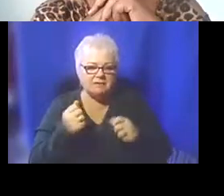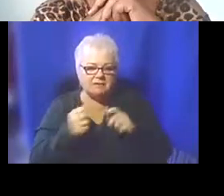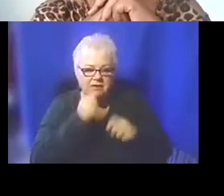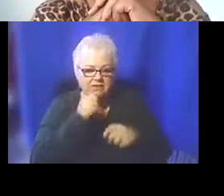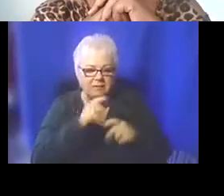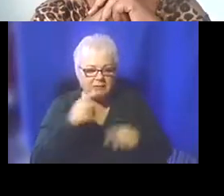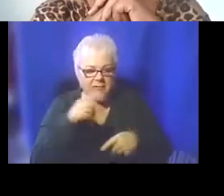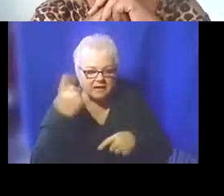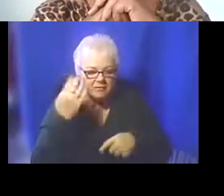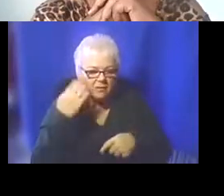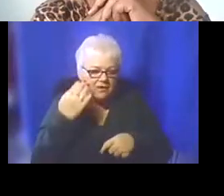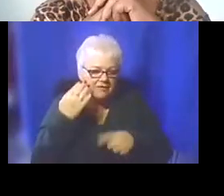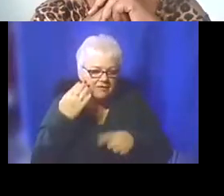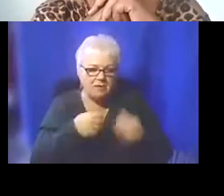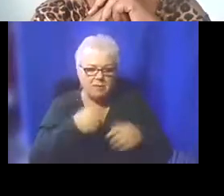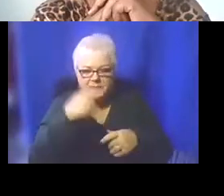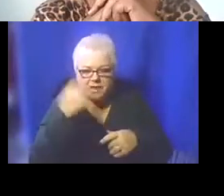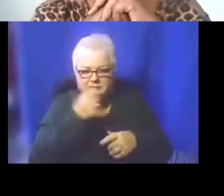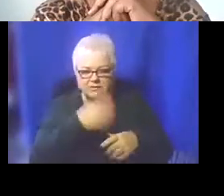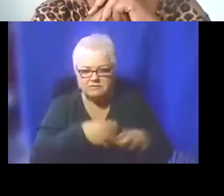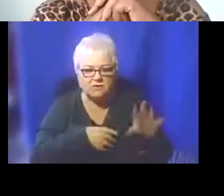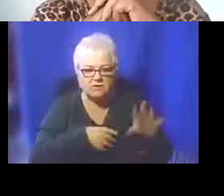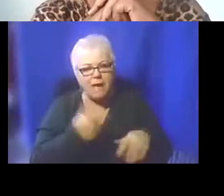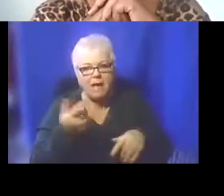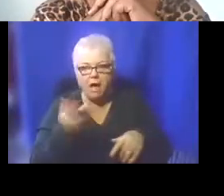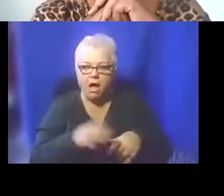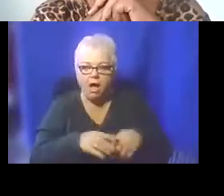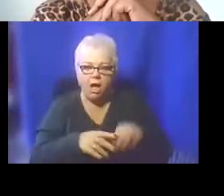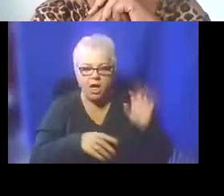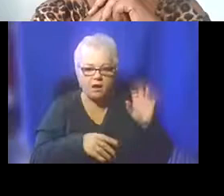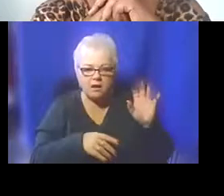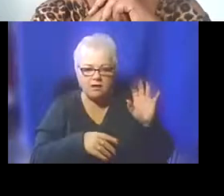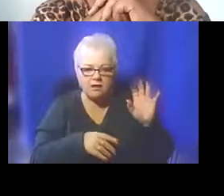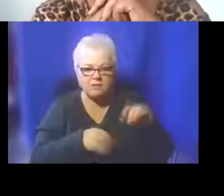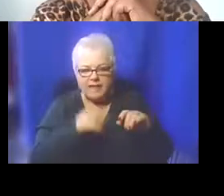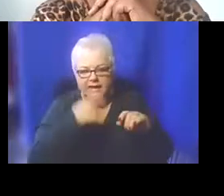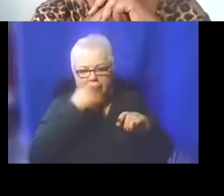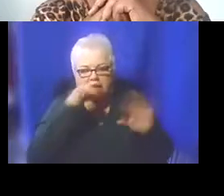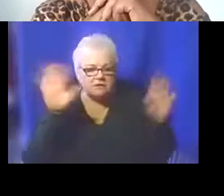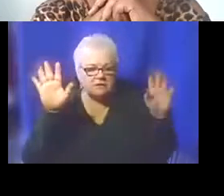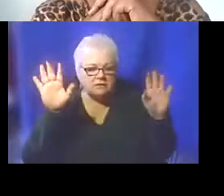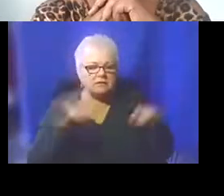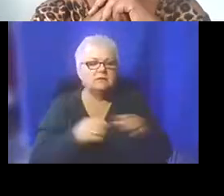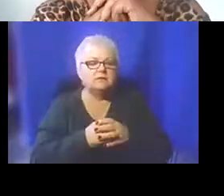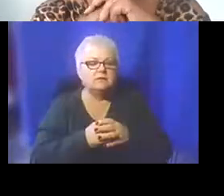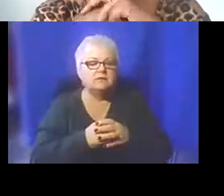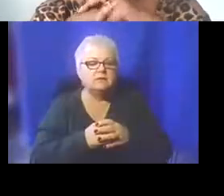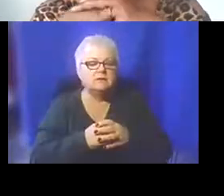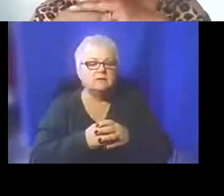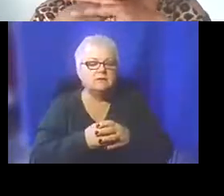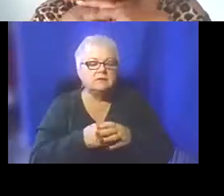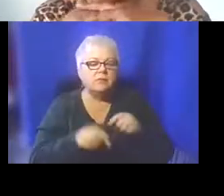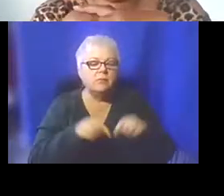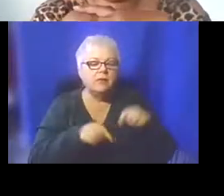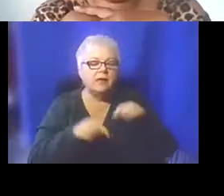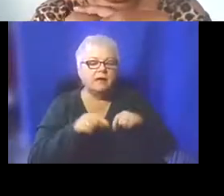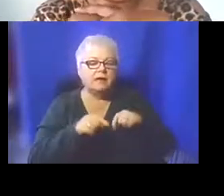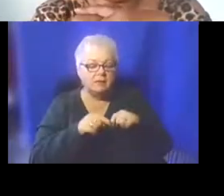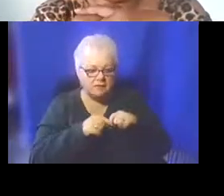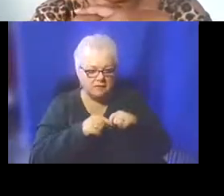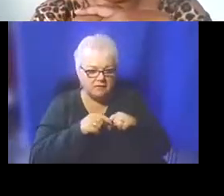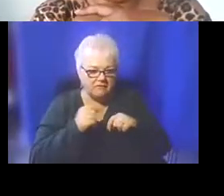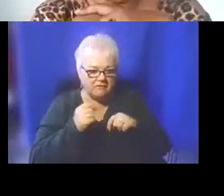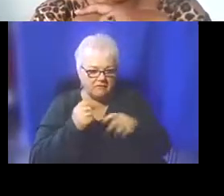knows that even though the black mother is going, oh my God, she's really proud. So now let's roll that scene back 300